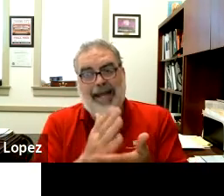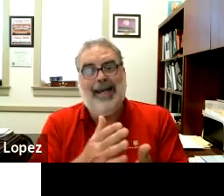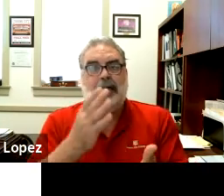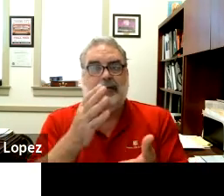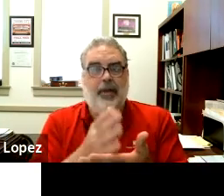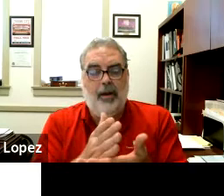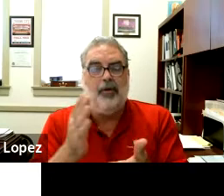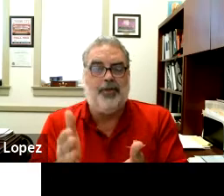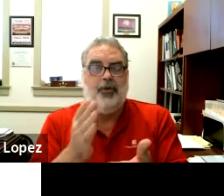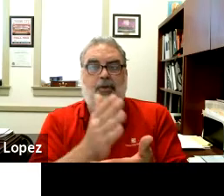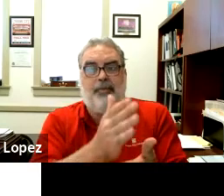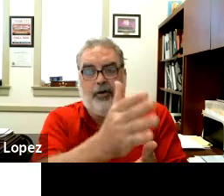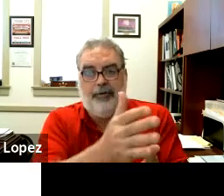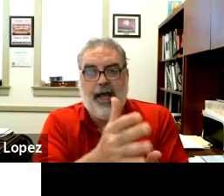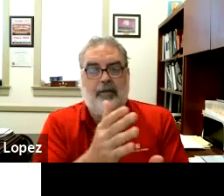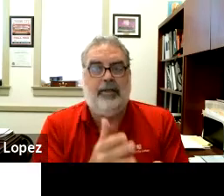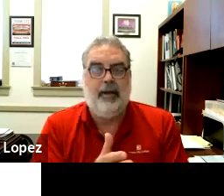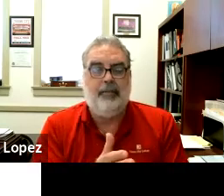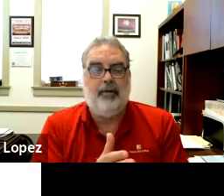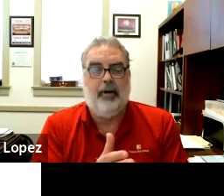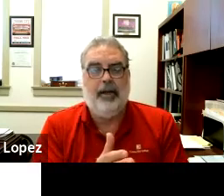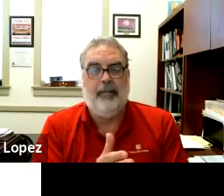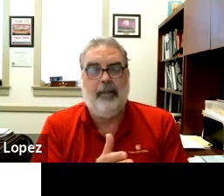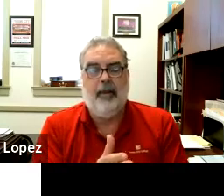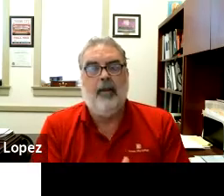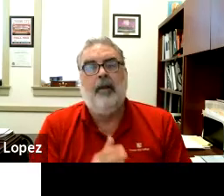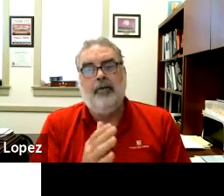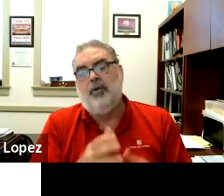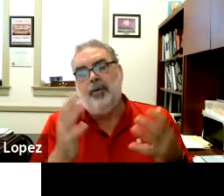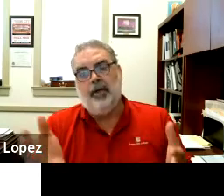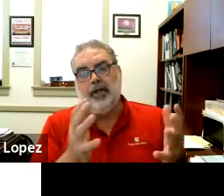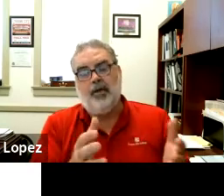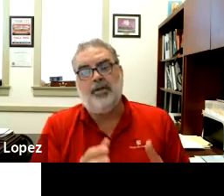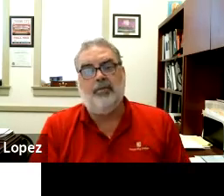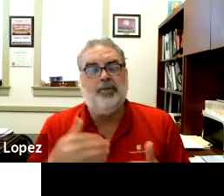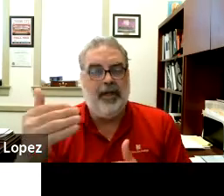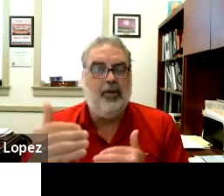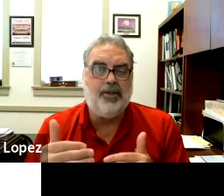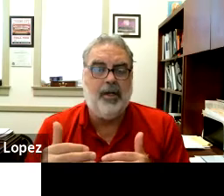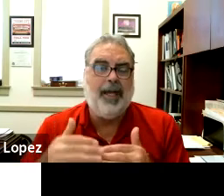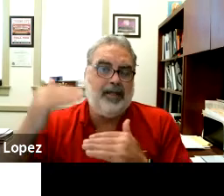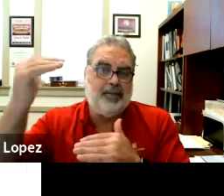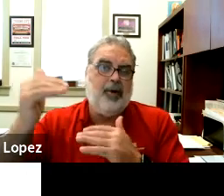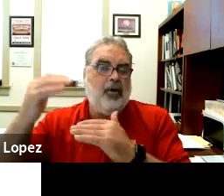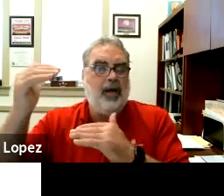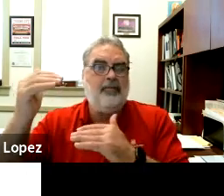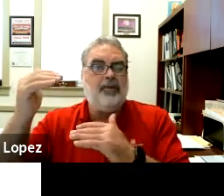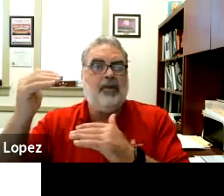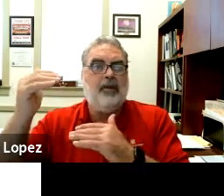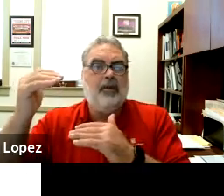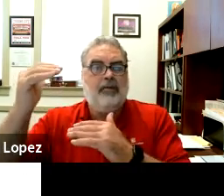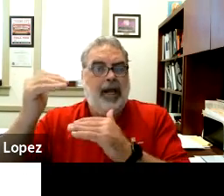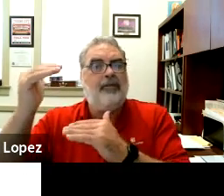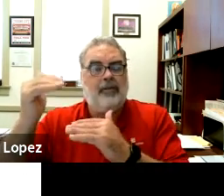There's mandates for the number of students per faculty member, right? So when we look at those numbers, we know in some cases